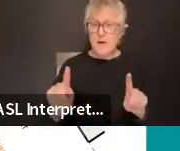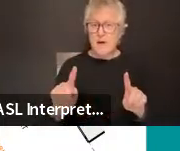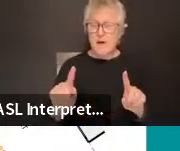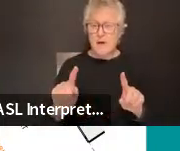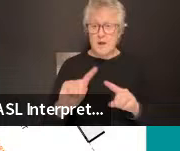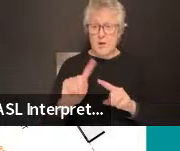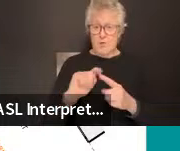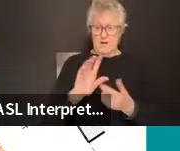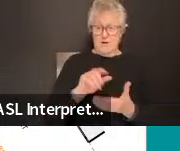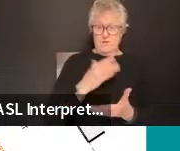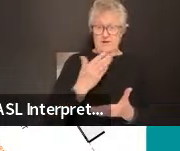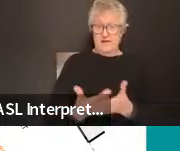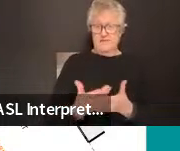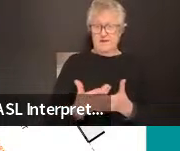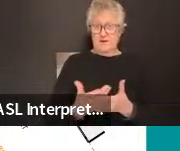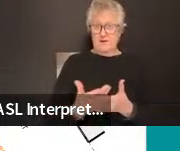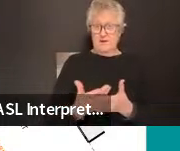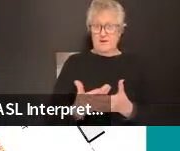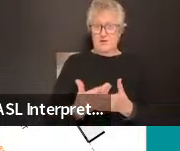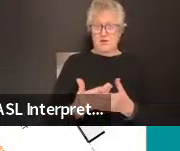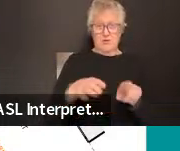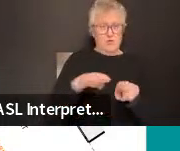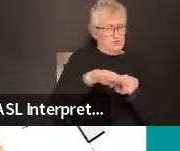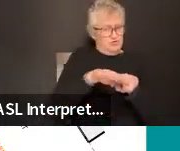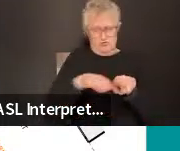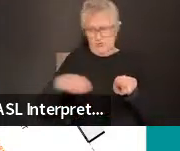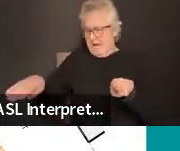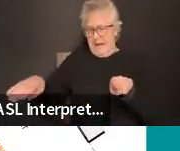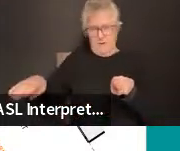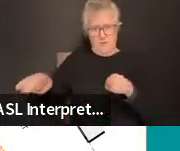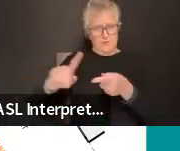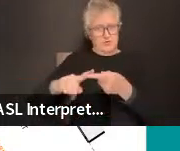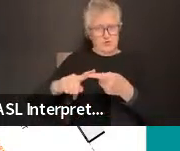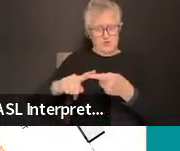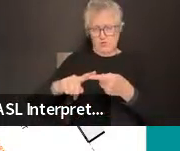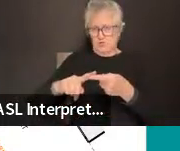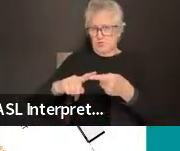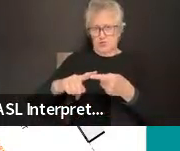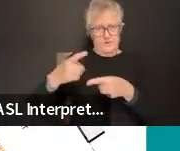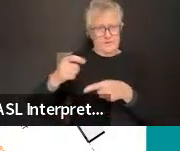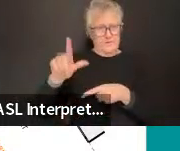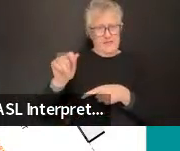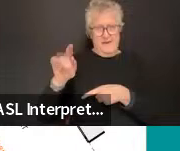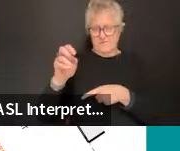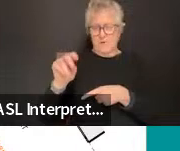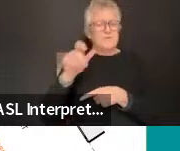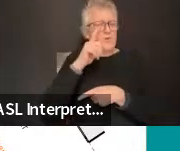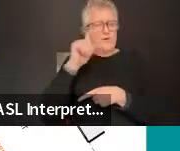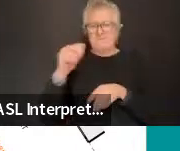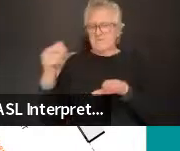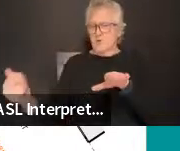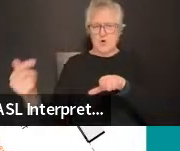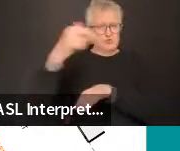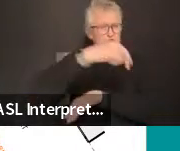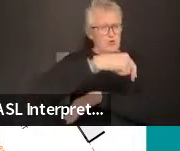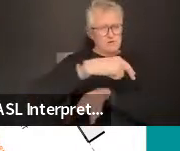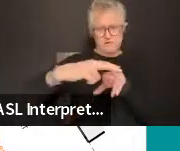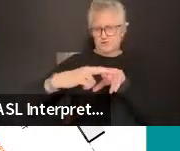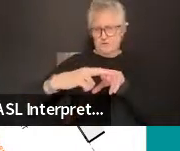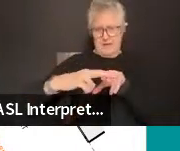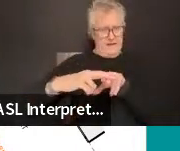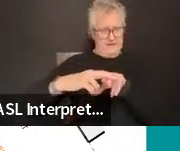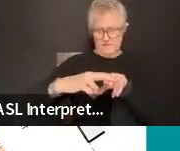to the platform and you can go right onto the platform. So there's no need to cross the tracks. So the reason we're looking at this